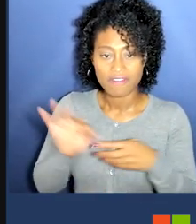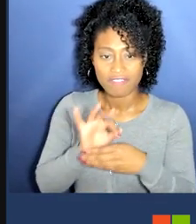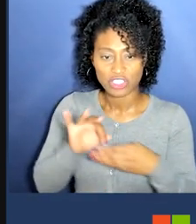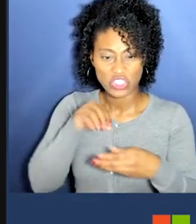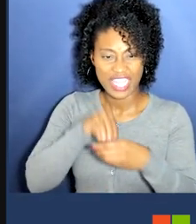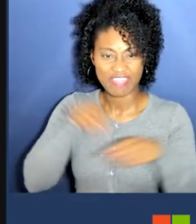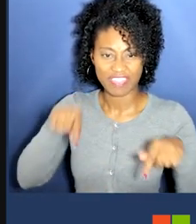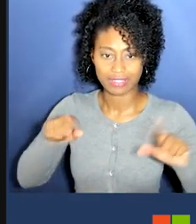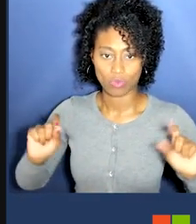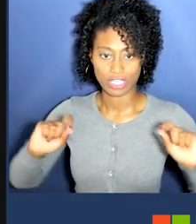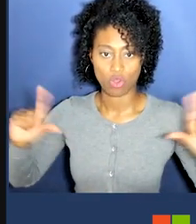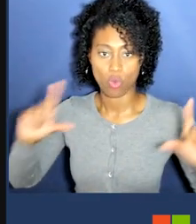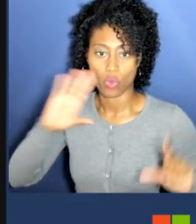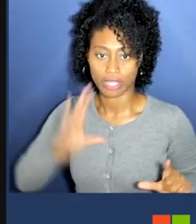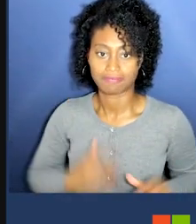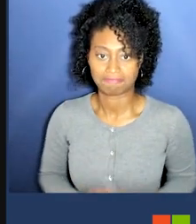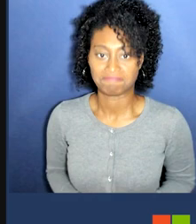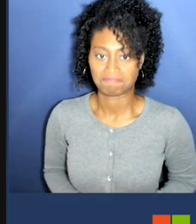in here.